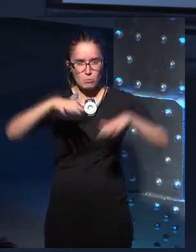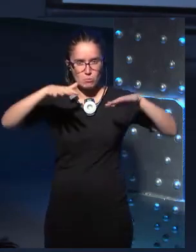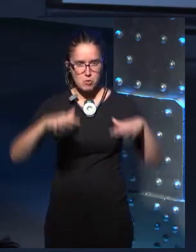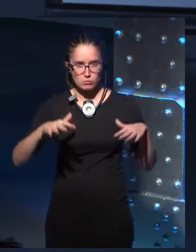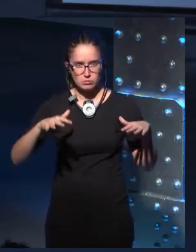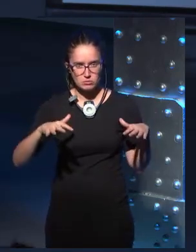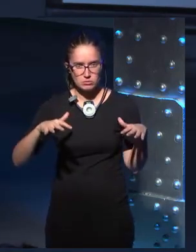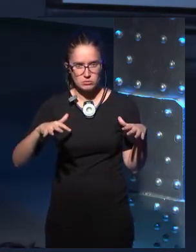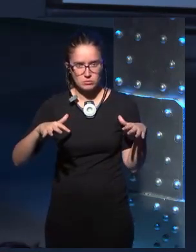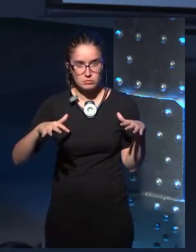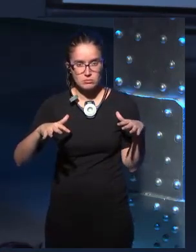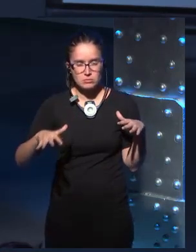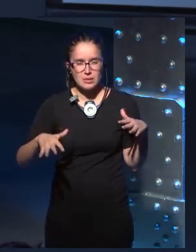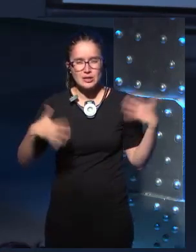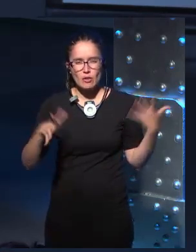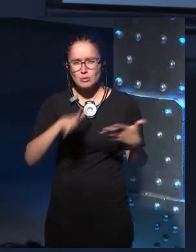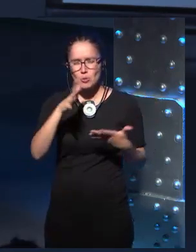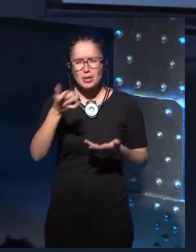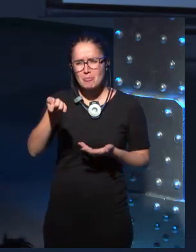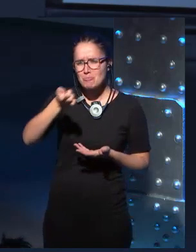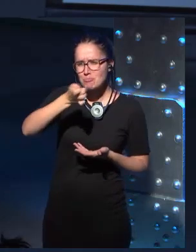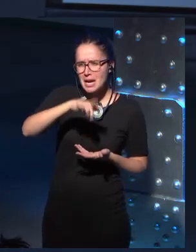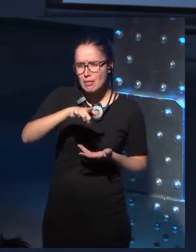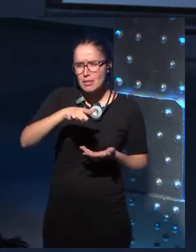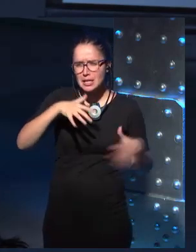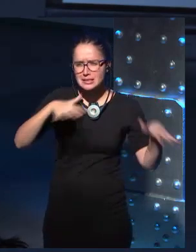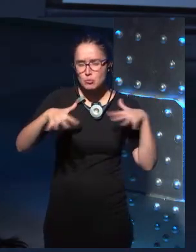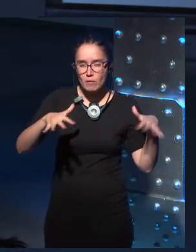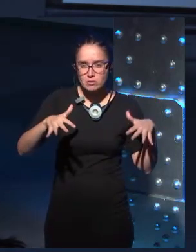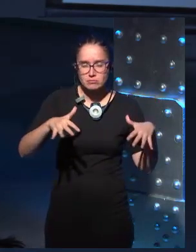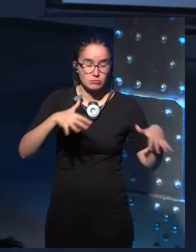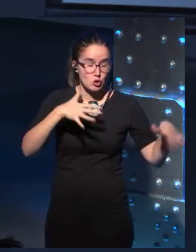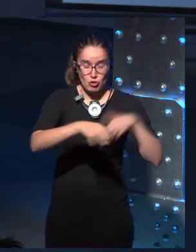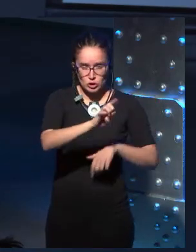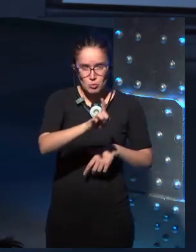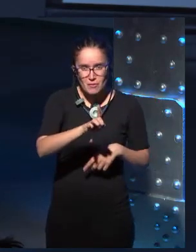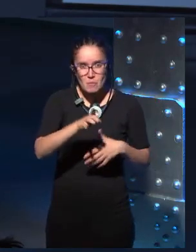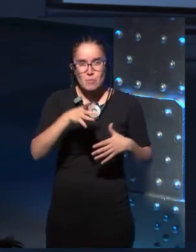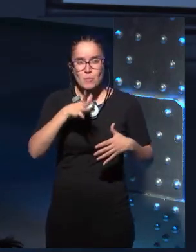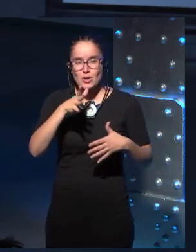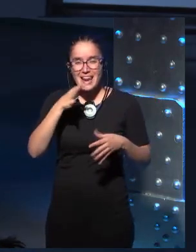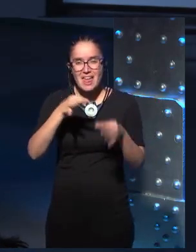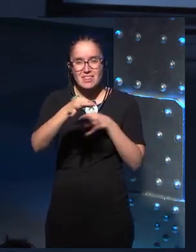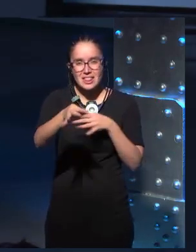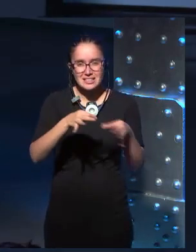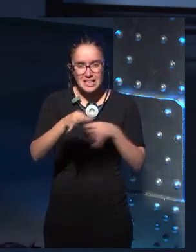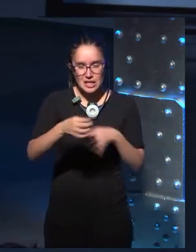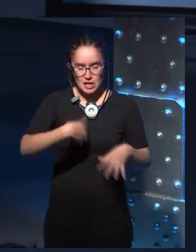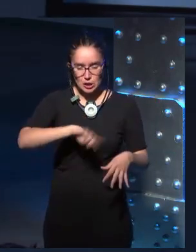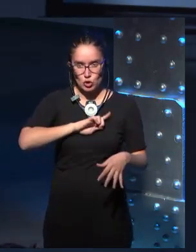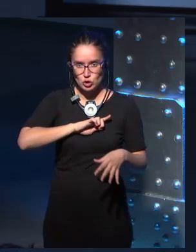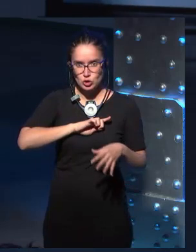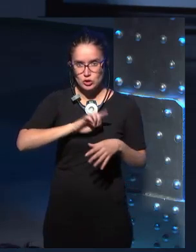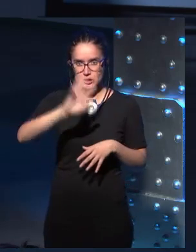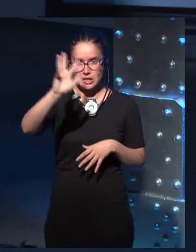So why do they look like they're moving? Not because they're moving, but because the distance between us and